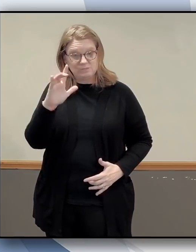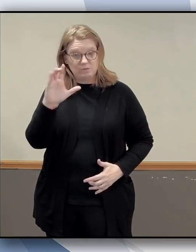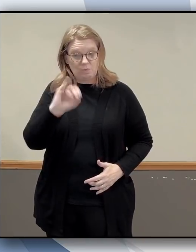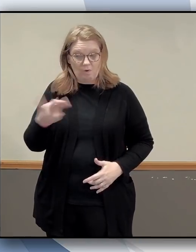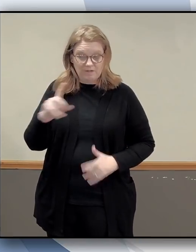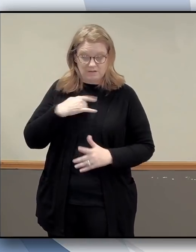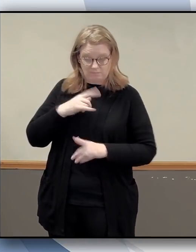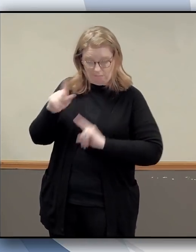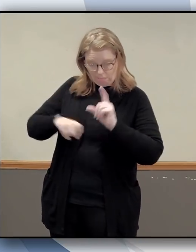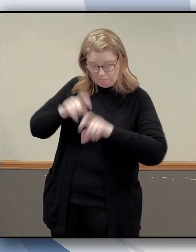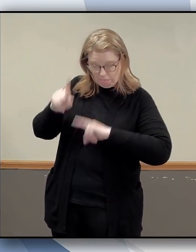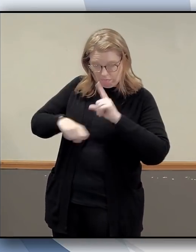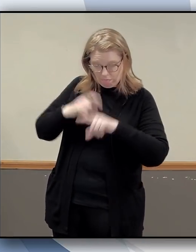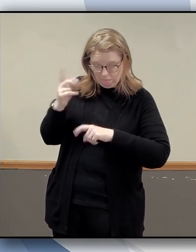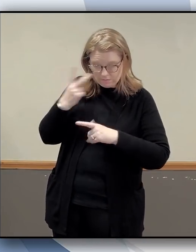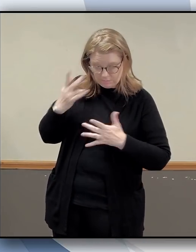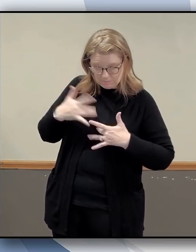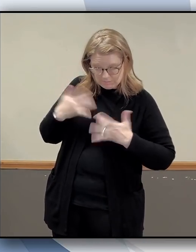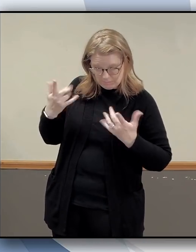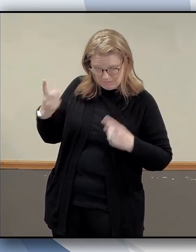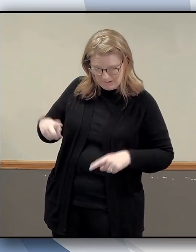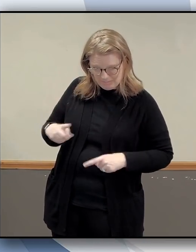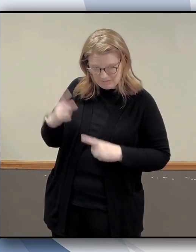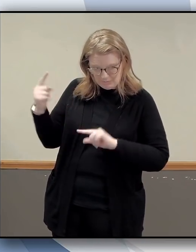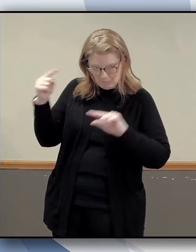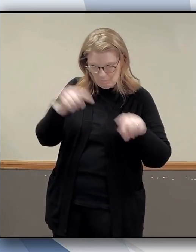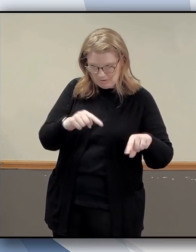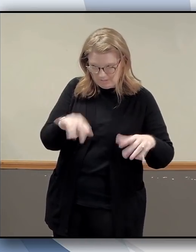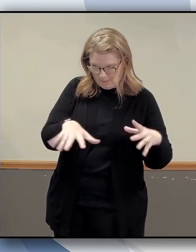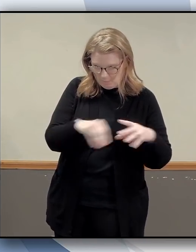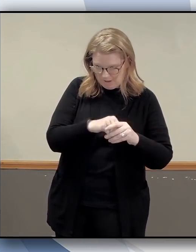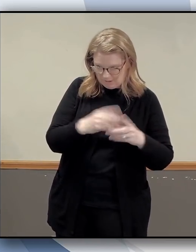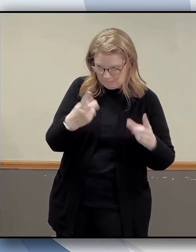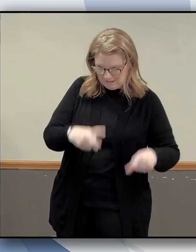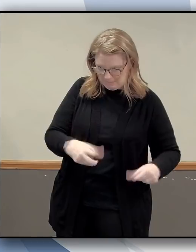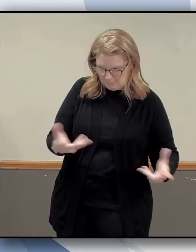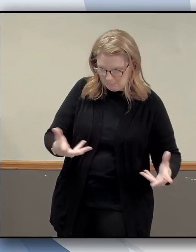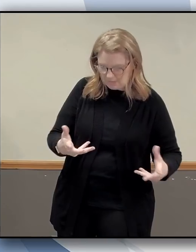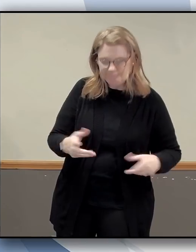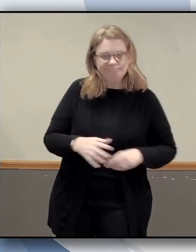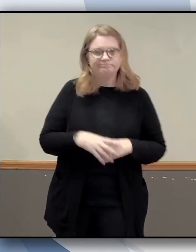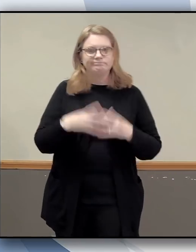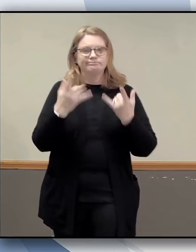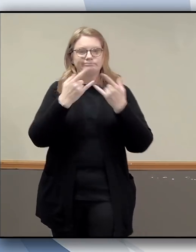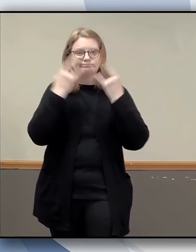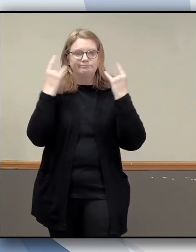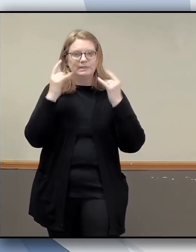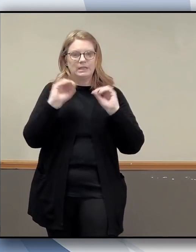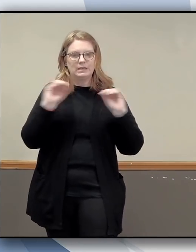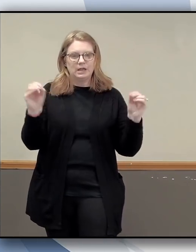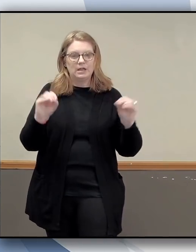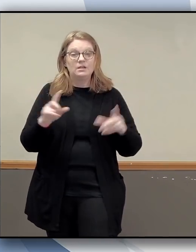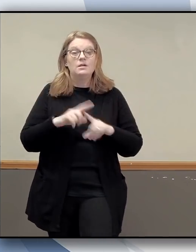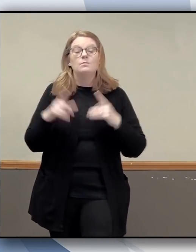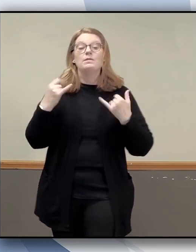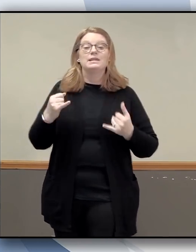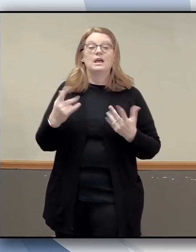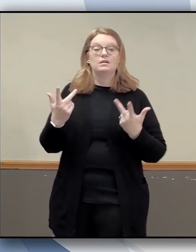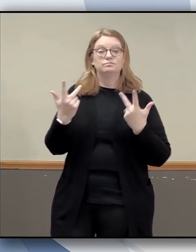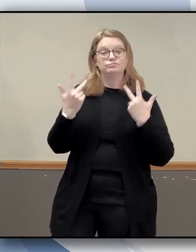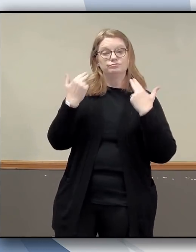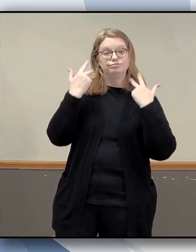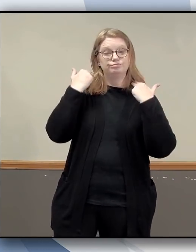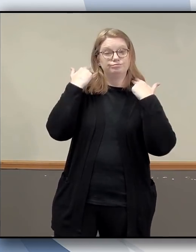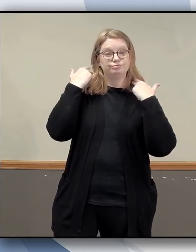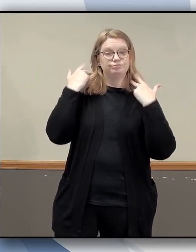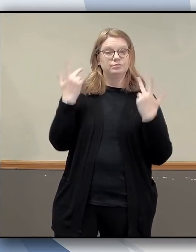more about things that matter and don't, one thing we've also learned is that personal care businesses, such as hairdressing, where you've got